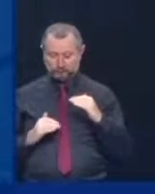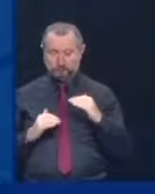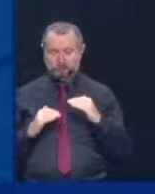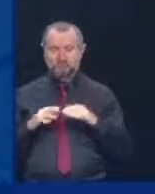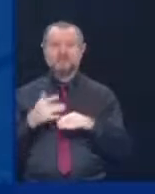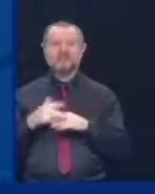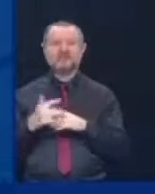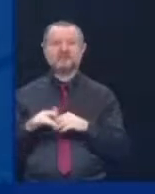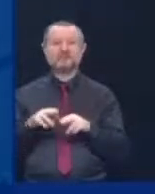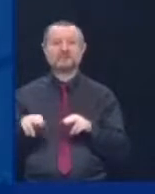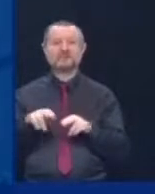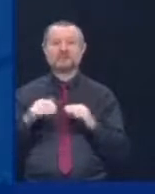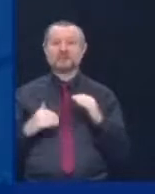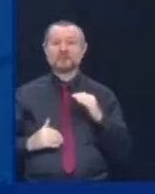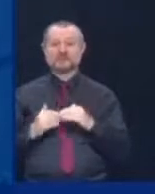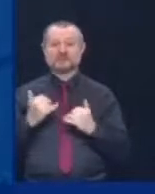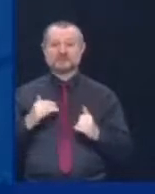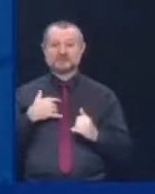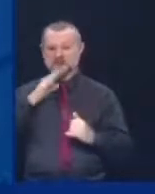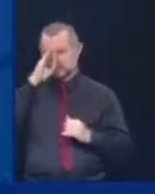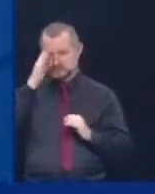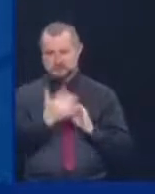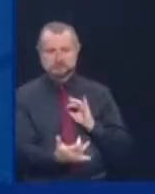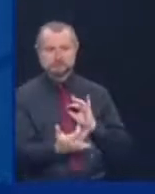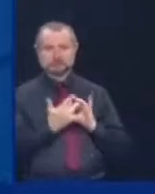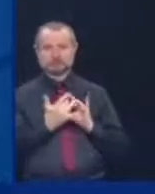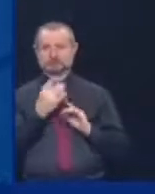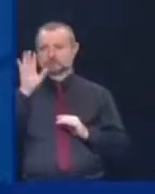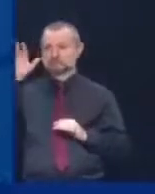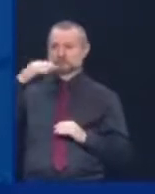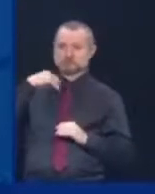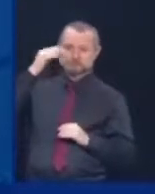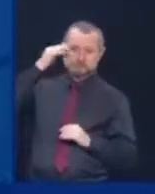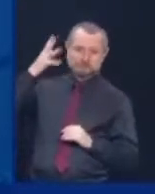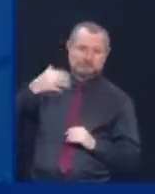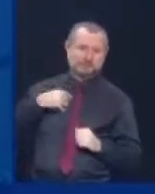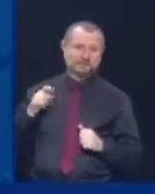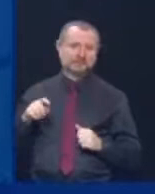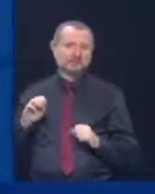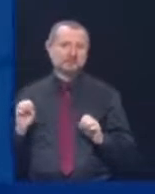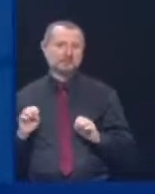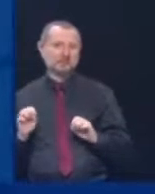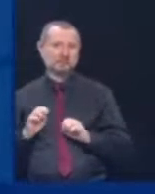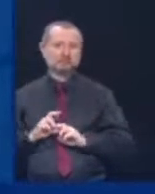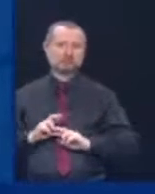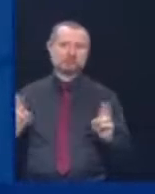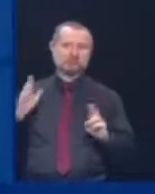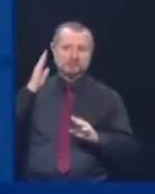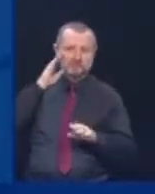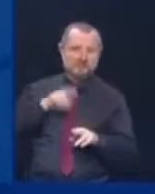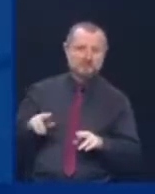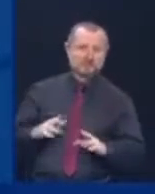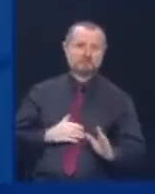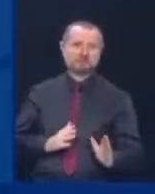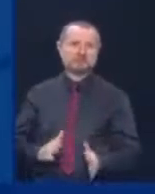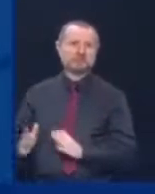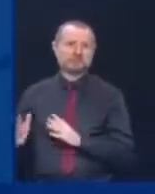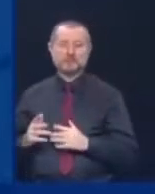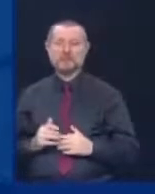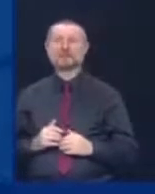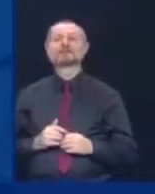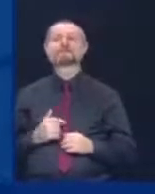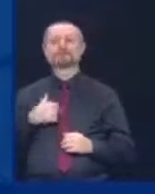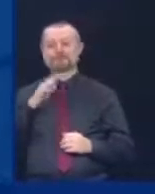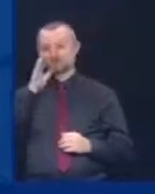the hospitals have contacted us and they say they need emergency beds on Staten Island. And we're going to open